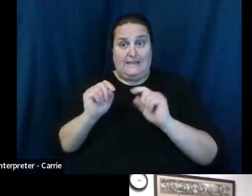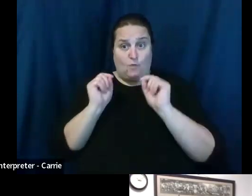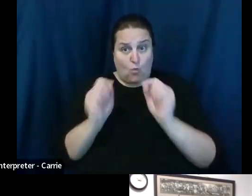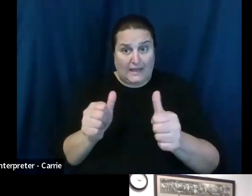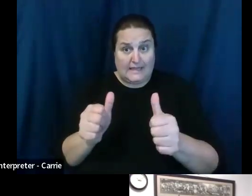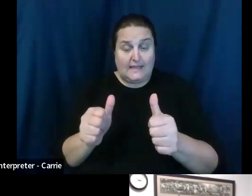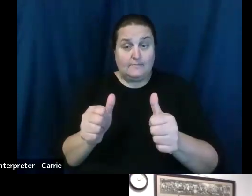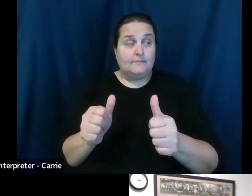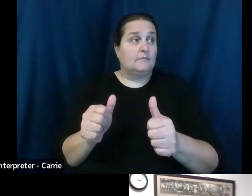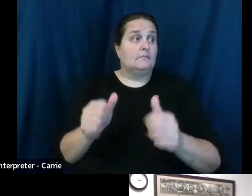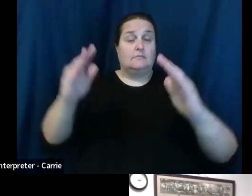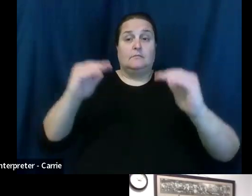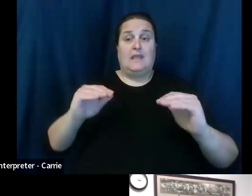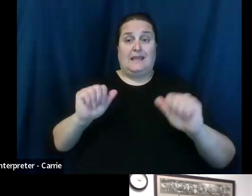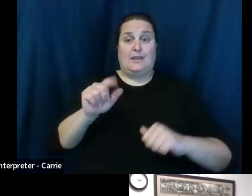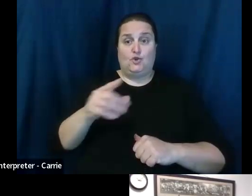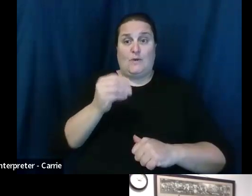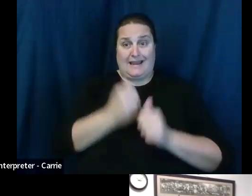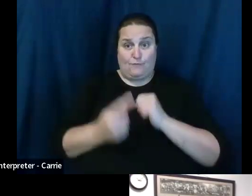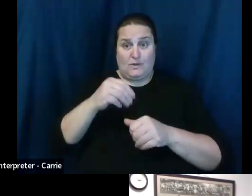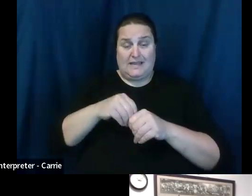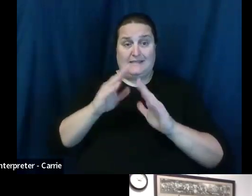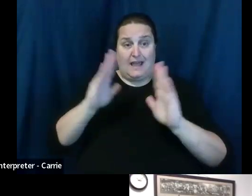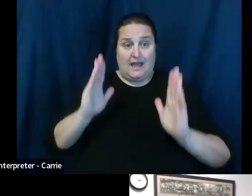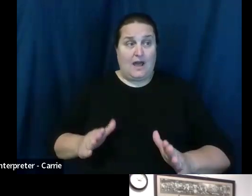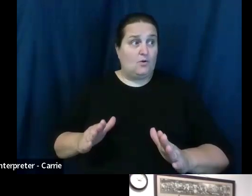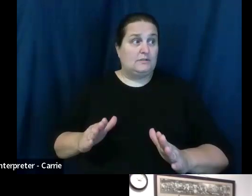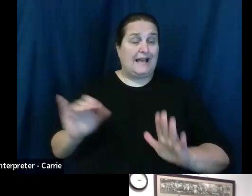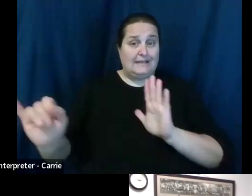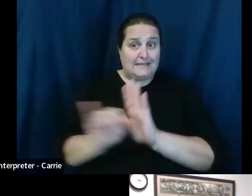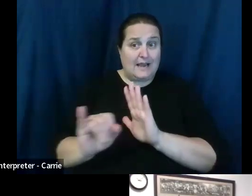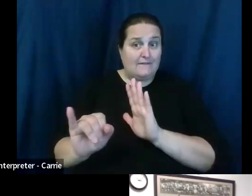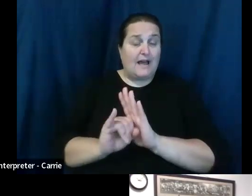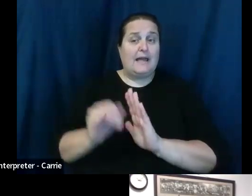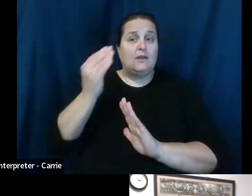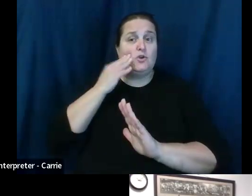Can you and everyone in your home identify and get to a safe place to shelter in your home?